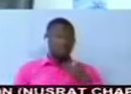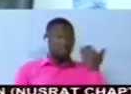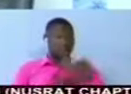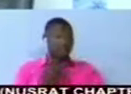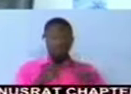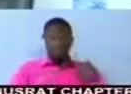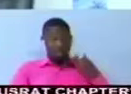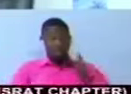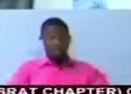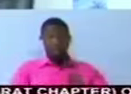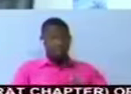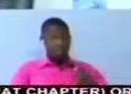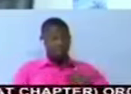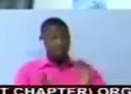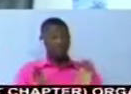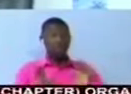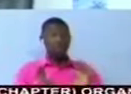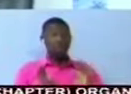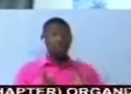him beating somebody else.